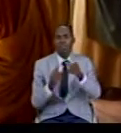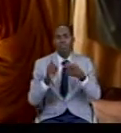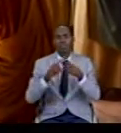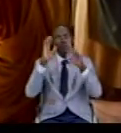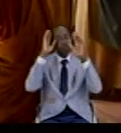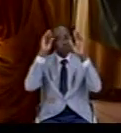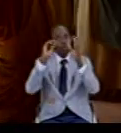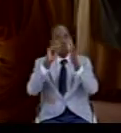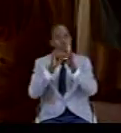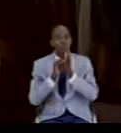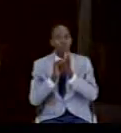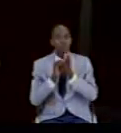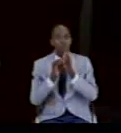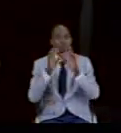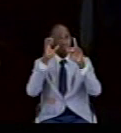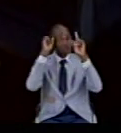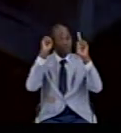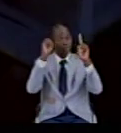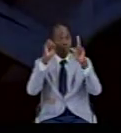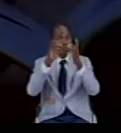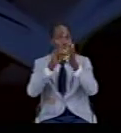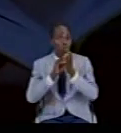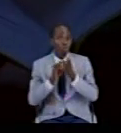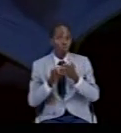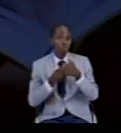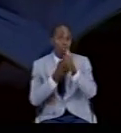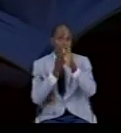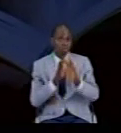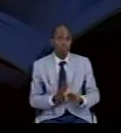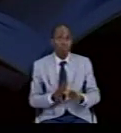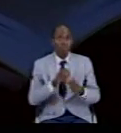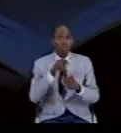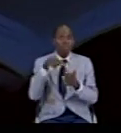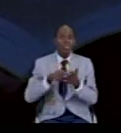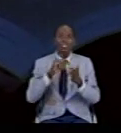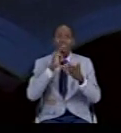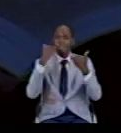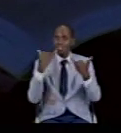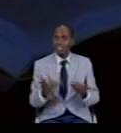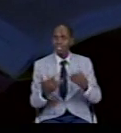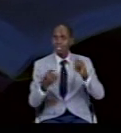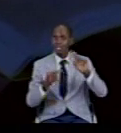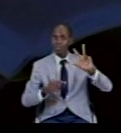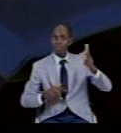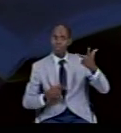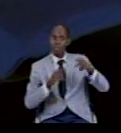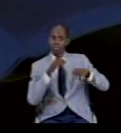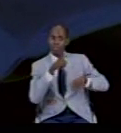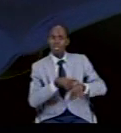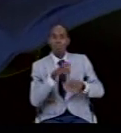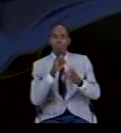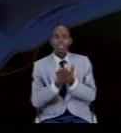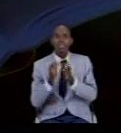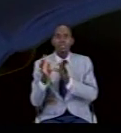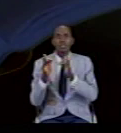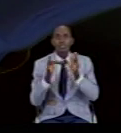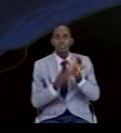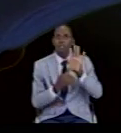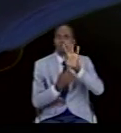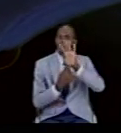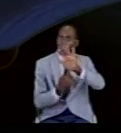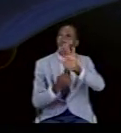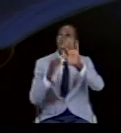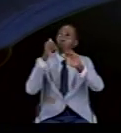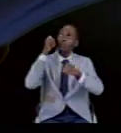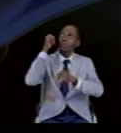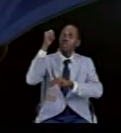you see this, verse 14? This is now the third time that Jesus showed himself to